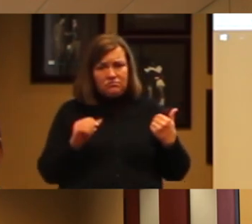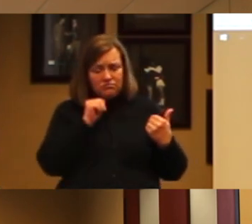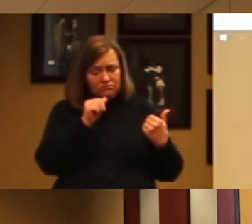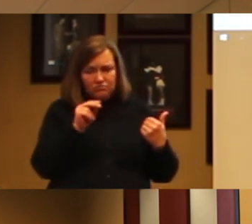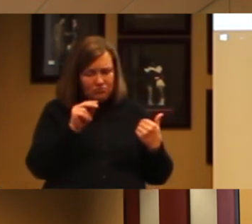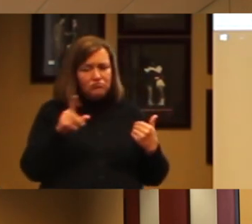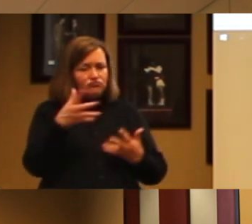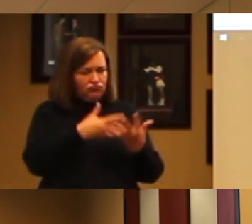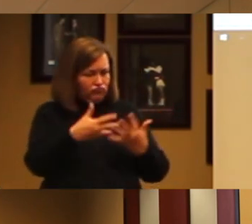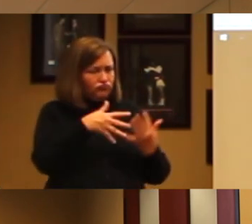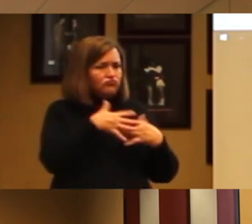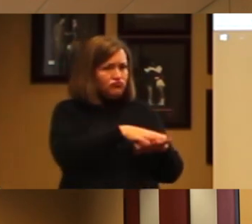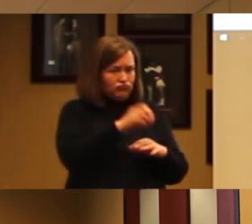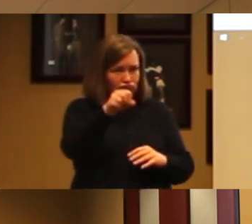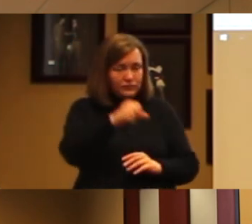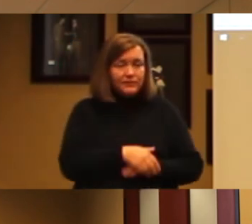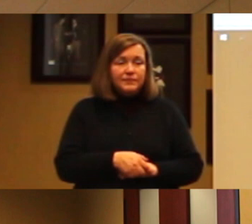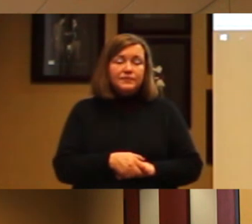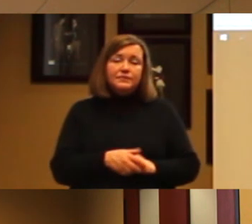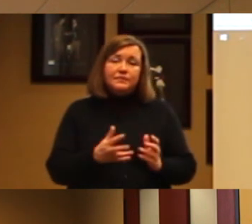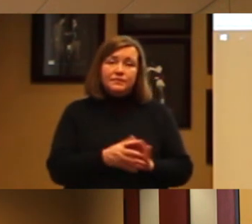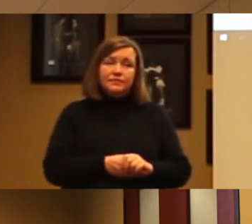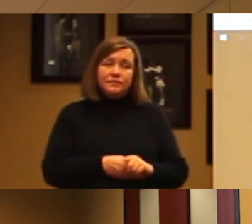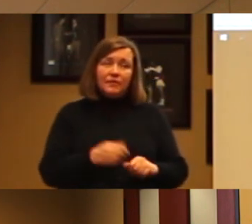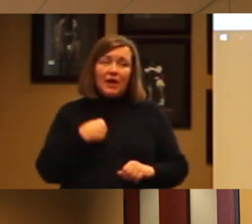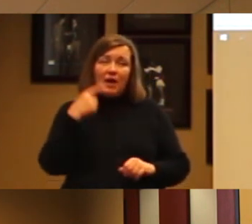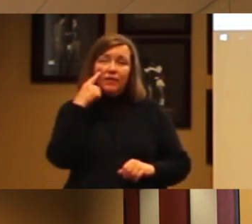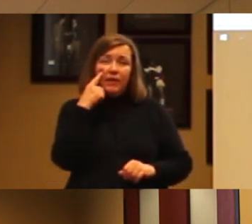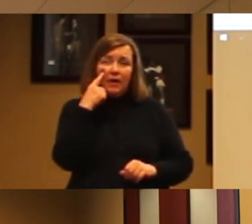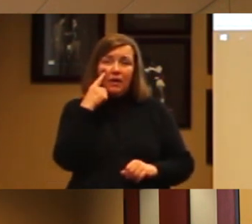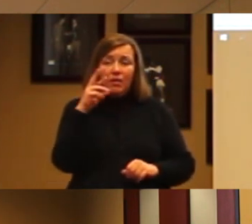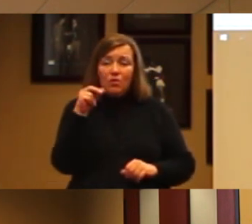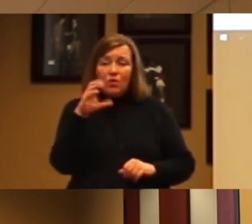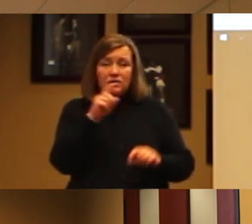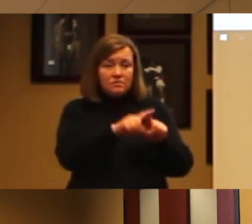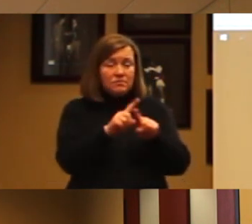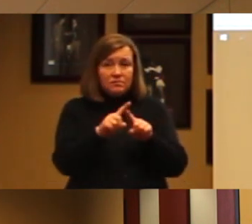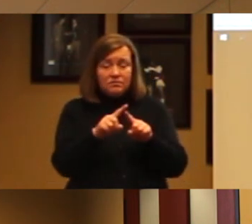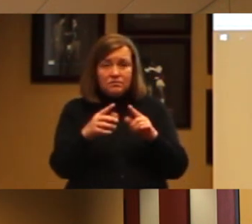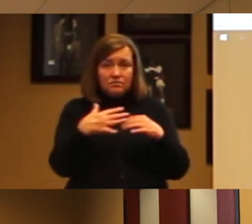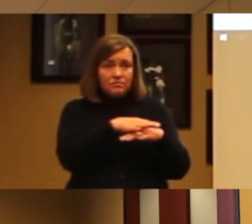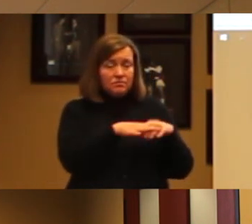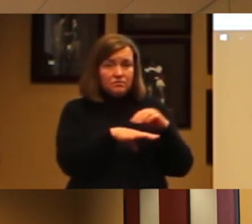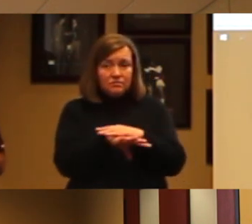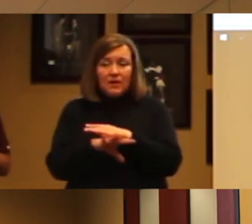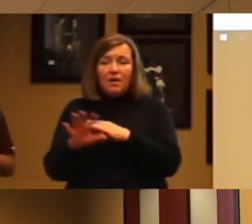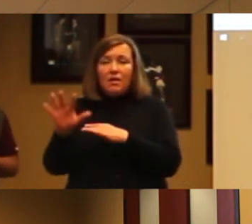imagination. I think interracial relations are very different in Cuba from